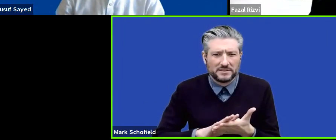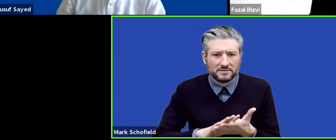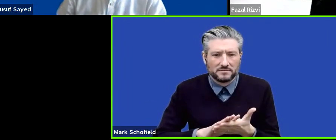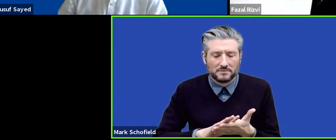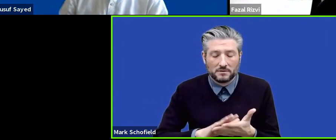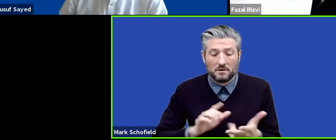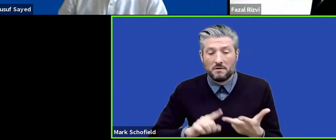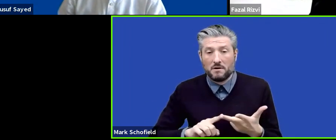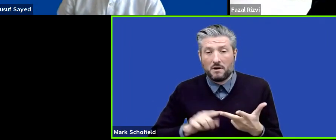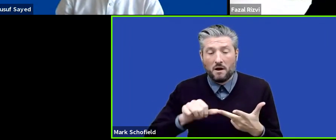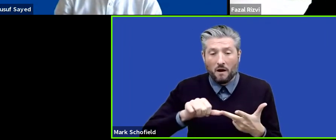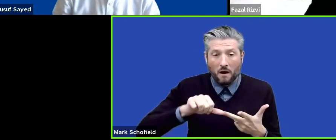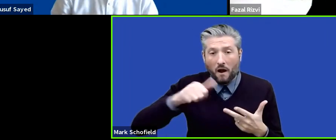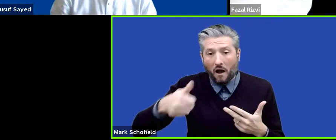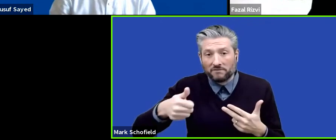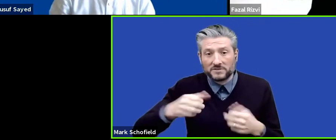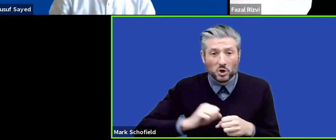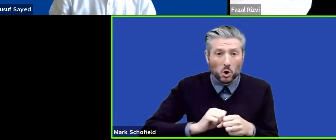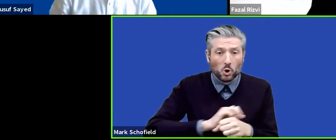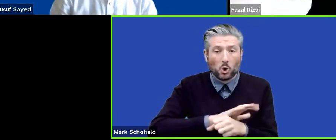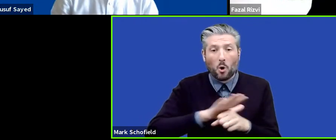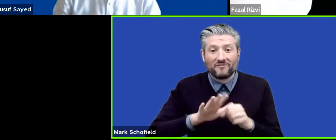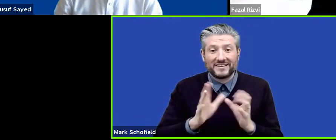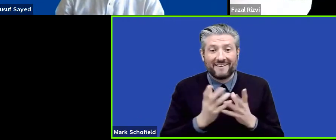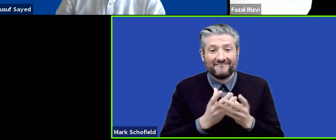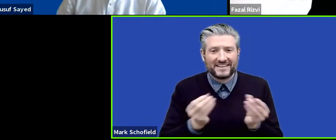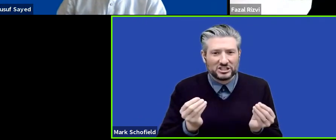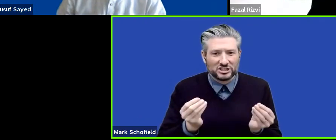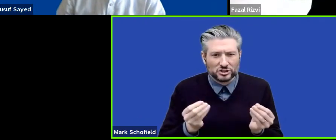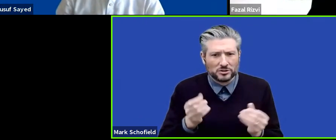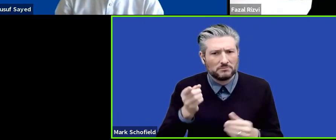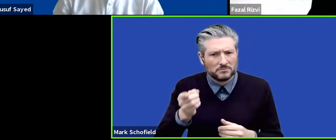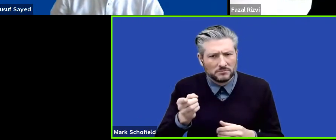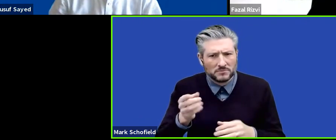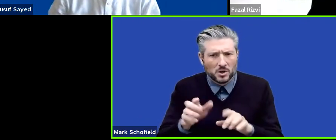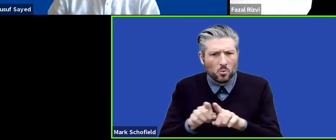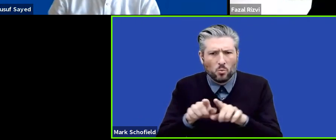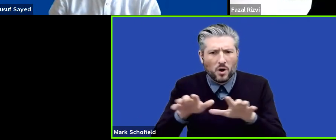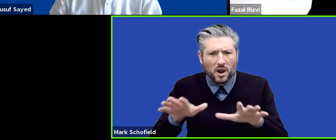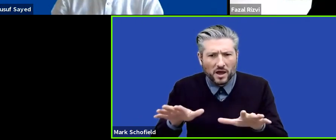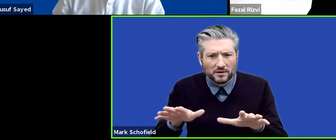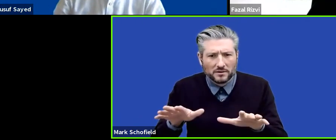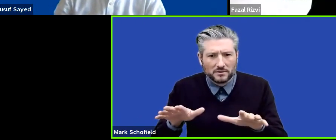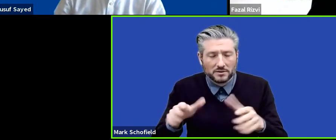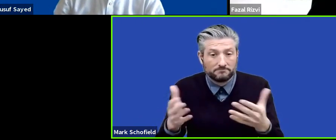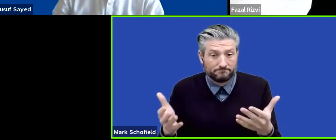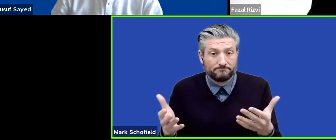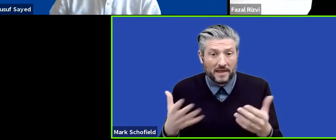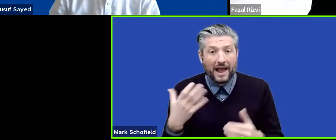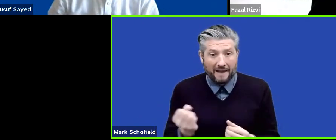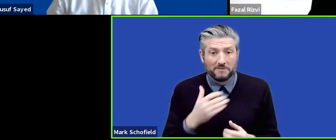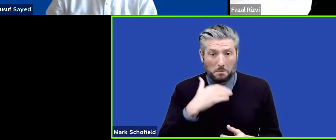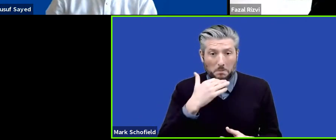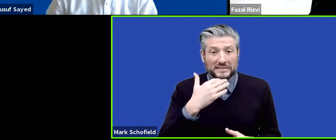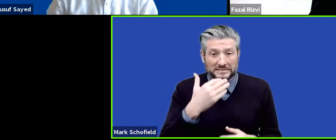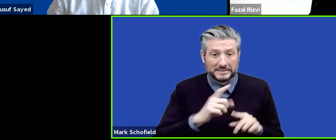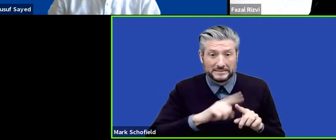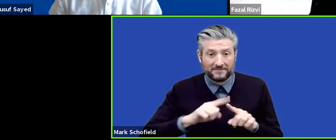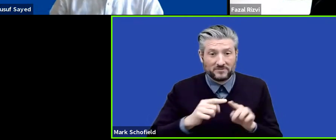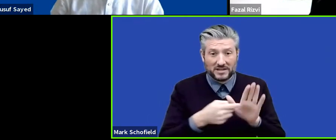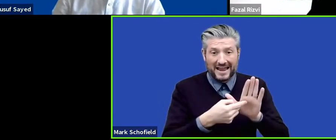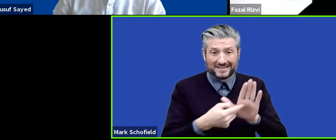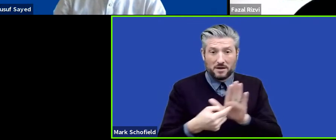world and the new policy imaginary? Because there's no shortage of scenarios and ideas around what it looks